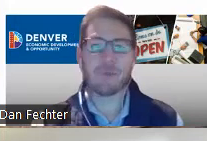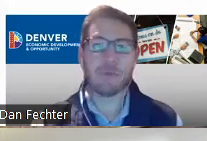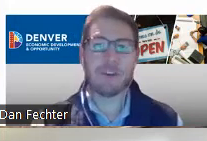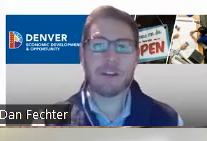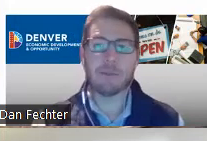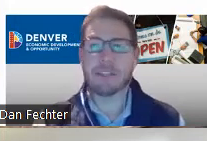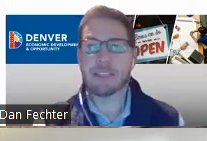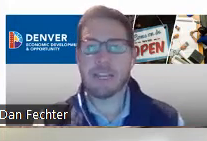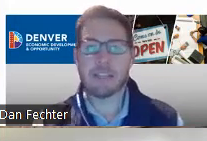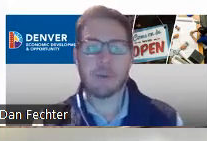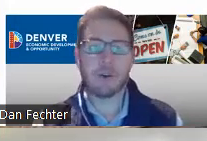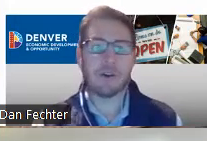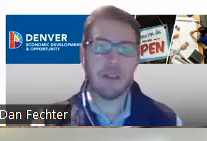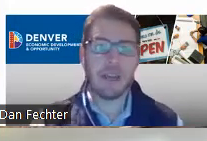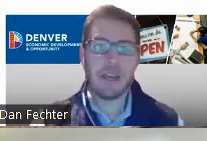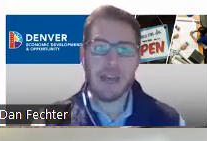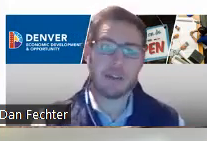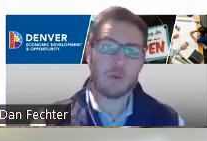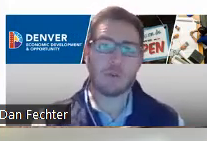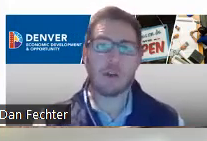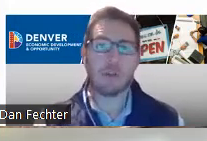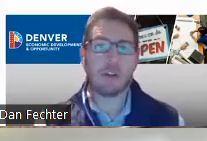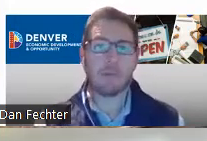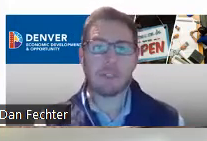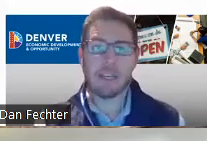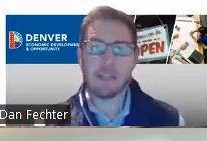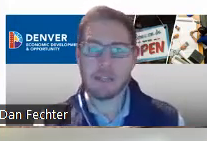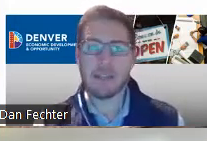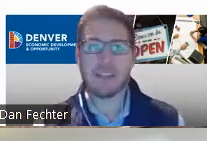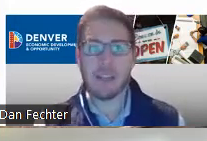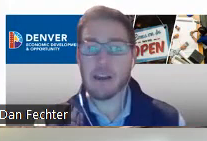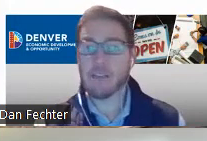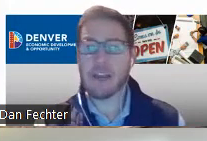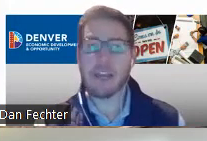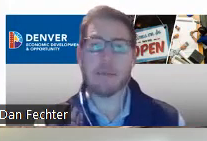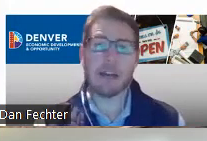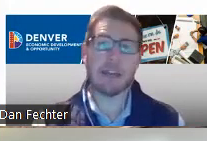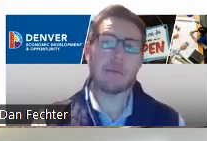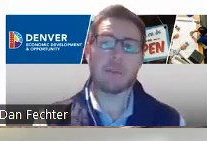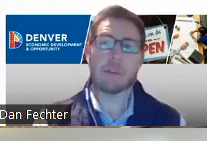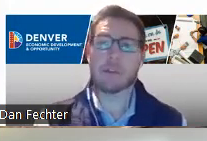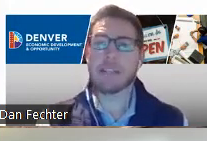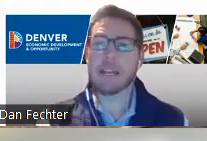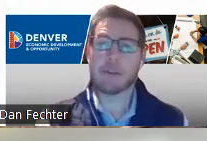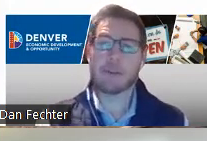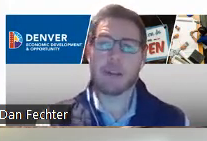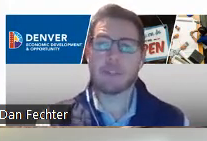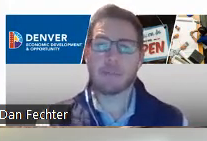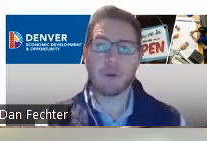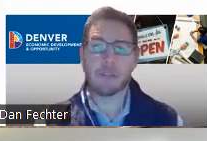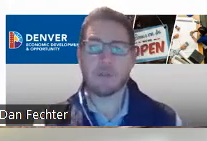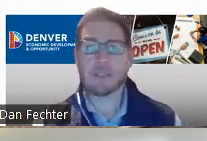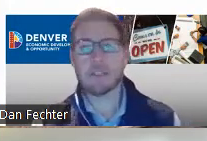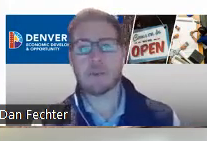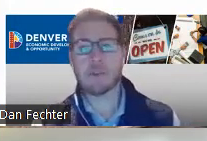units will be available to the tenants who are at or below 30% of AMI, and will include a dynamic array of